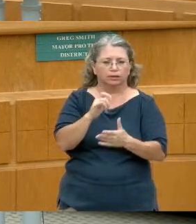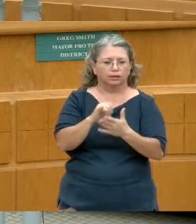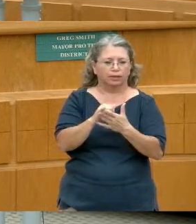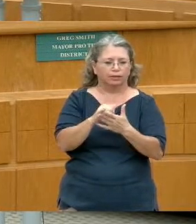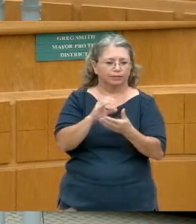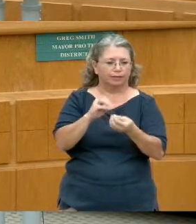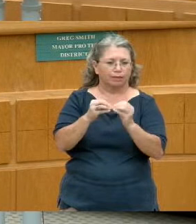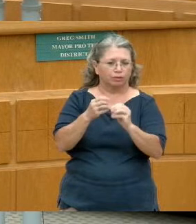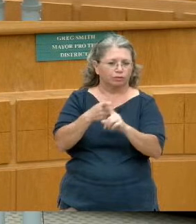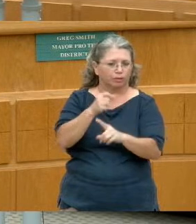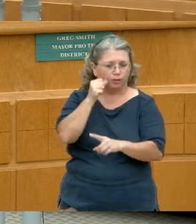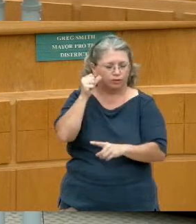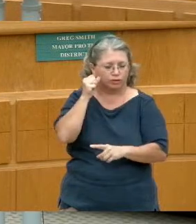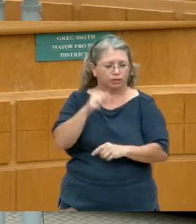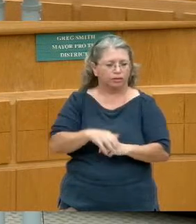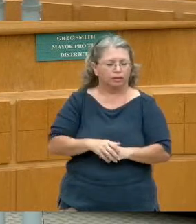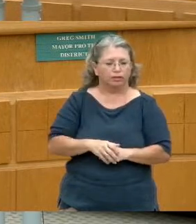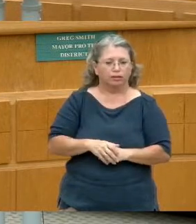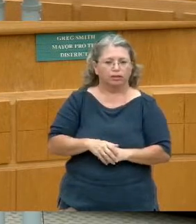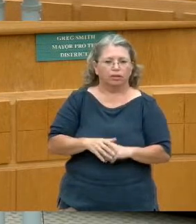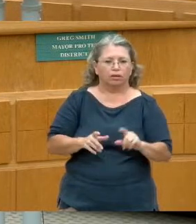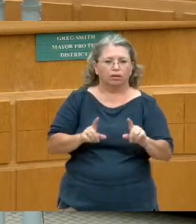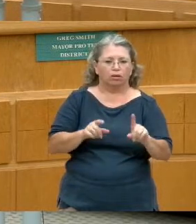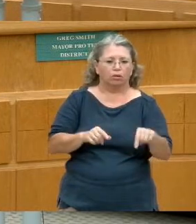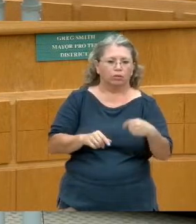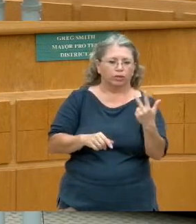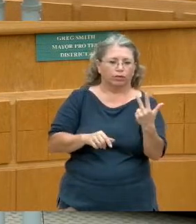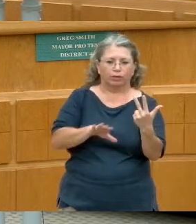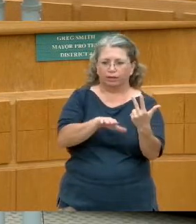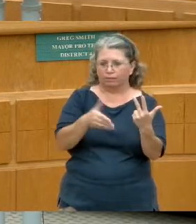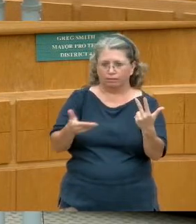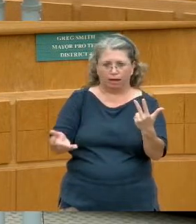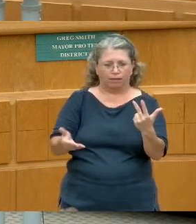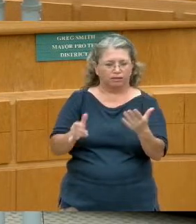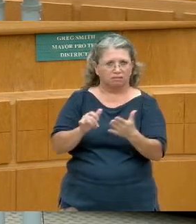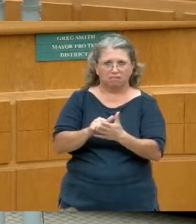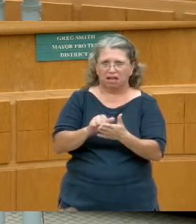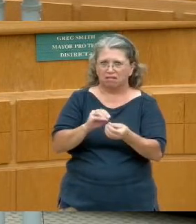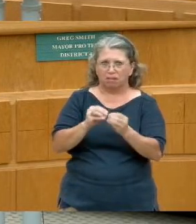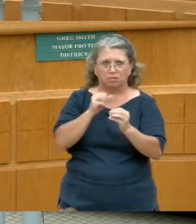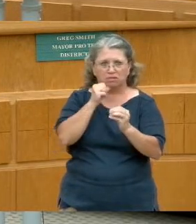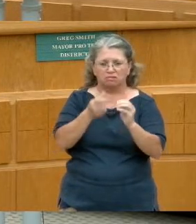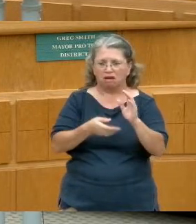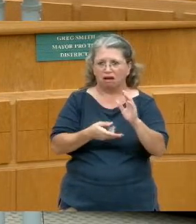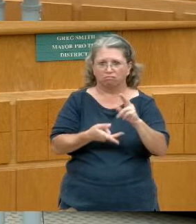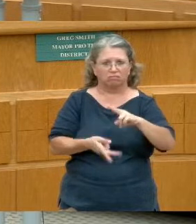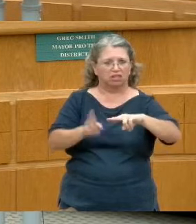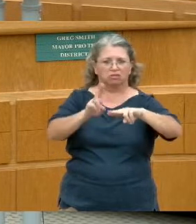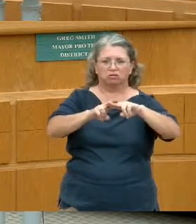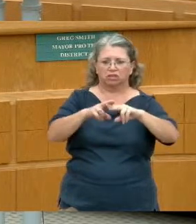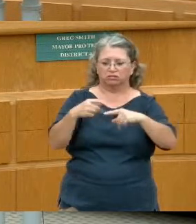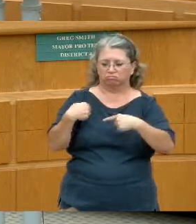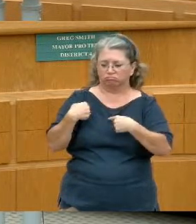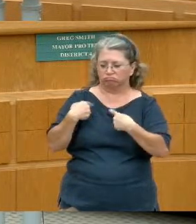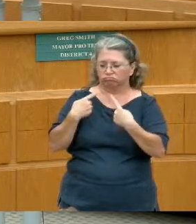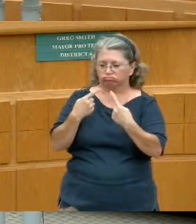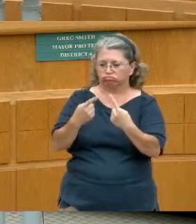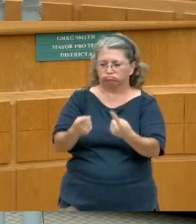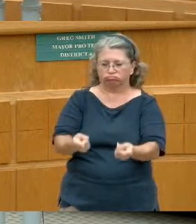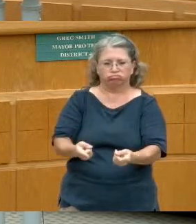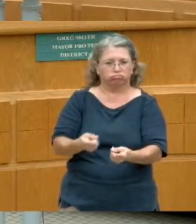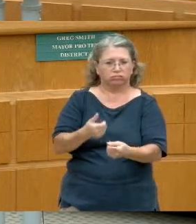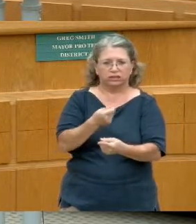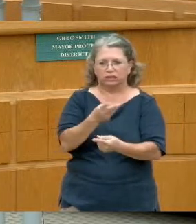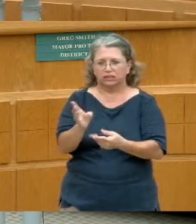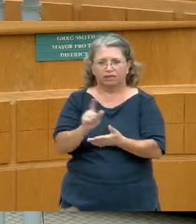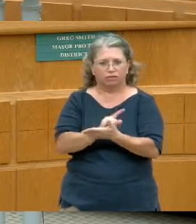recoveries, and 3 fatalities. The number of fatalities hasn't increased for several weeks now in both Nueces and the Coastal Bend area,